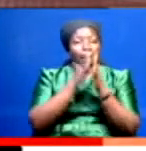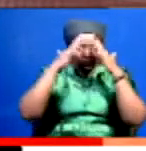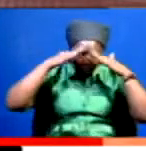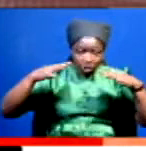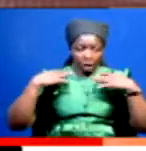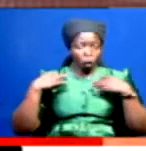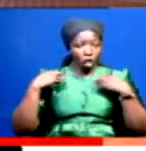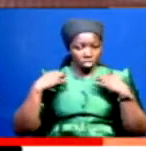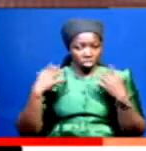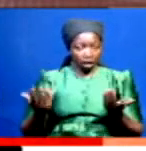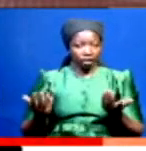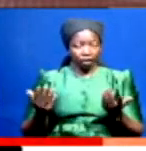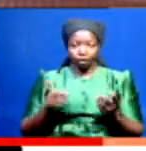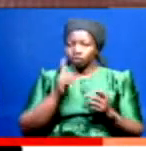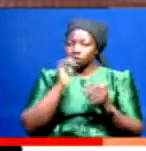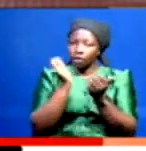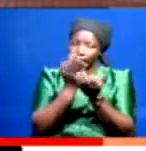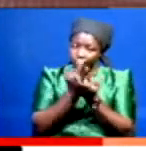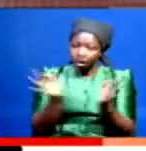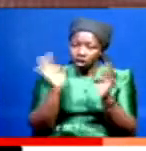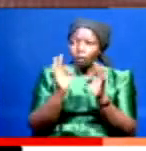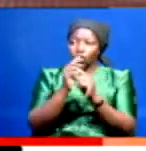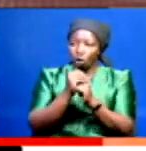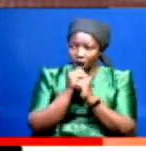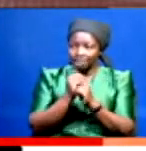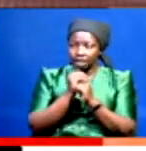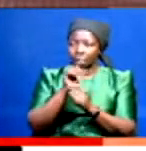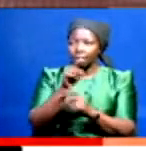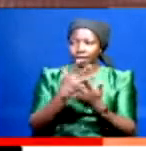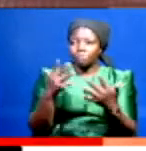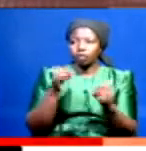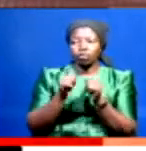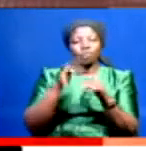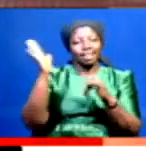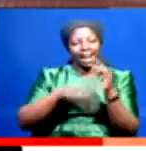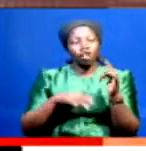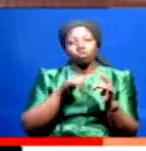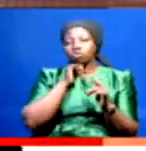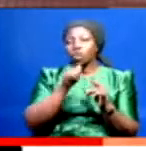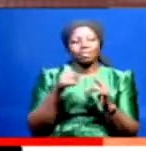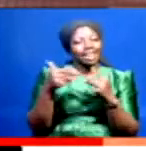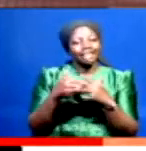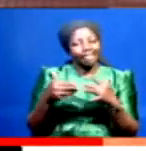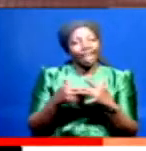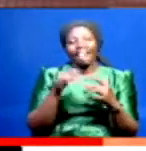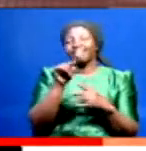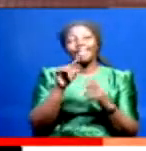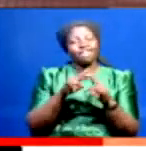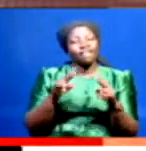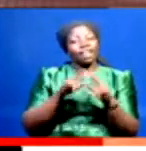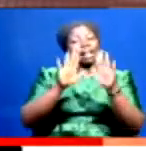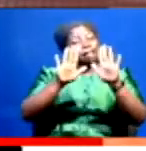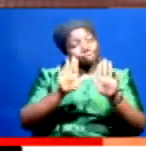So freedom of, you know, worship is something we cannot compromise. It's a very valuable thing we have